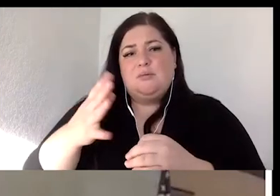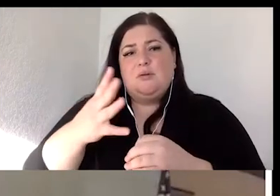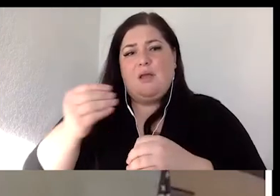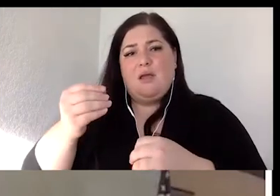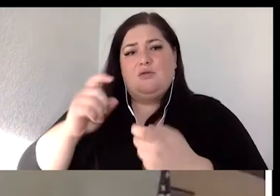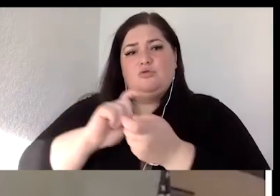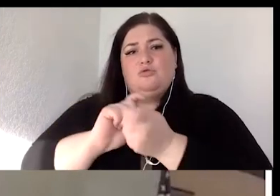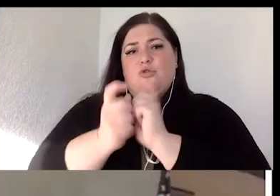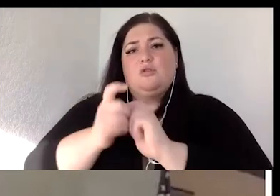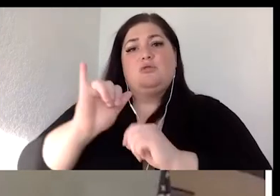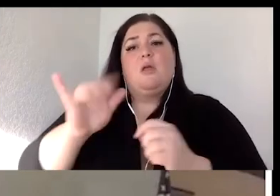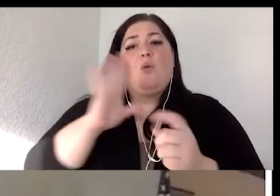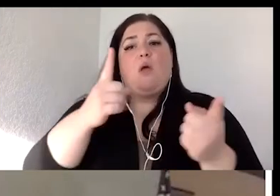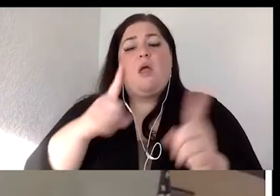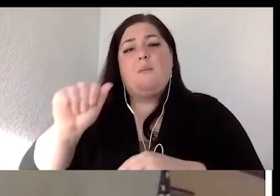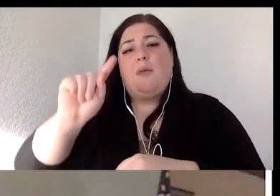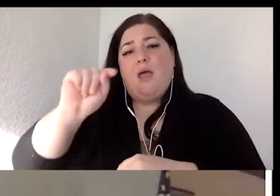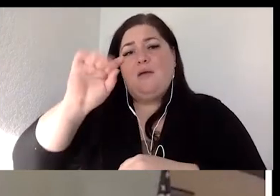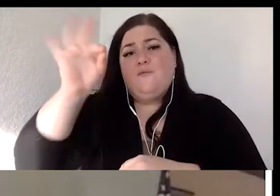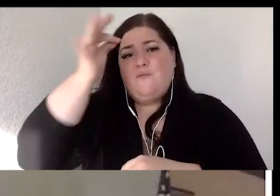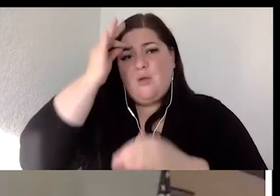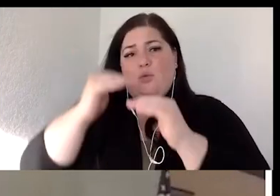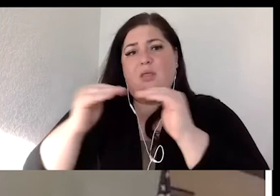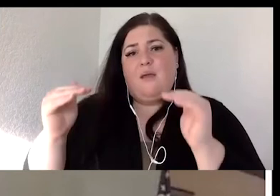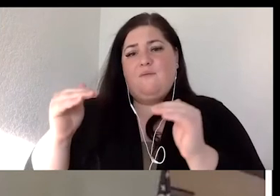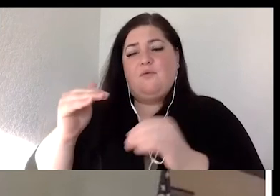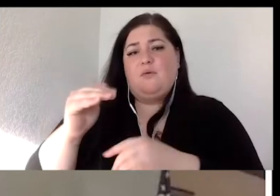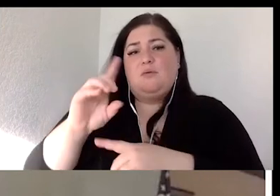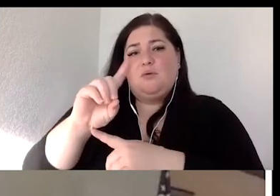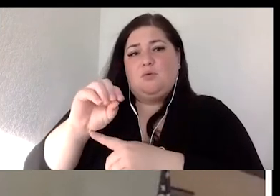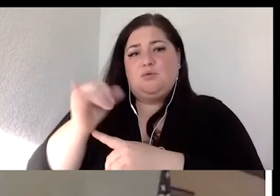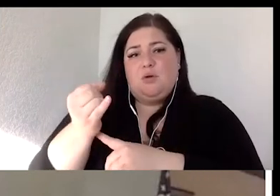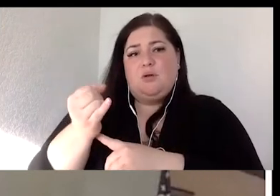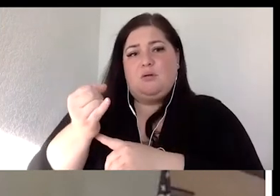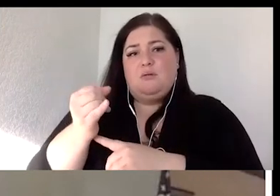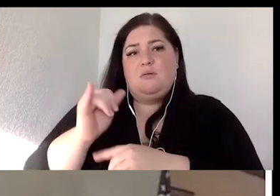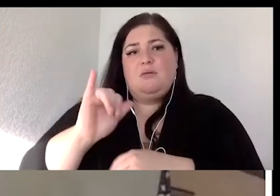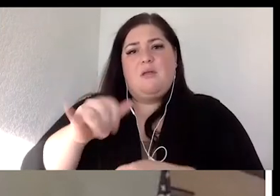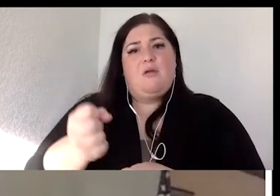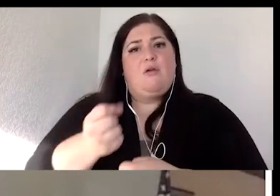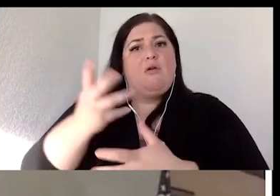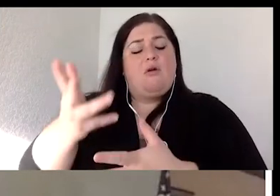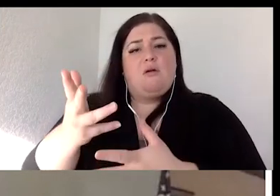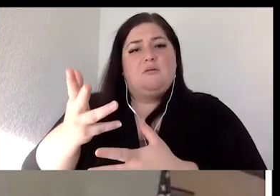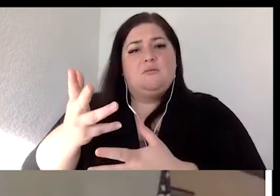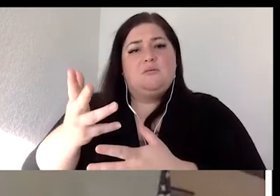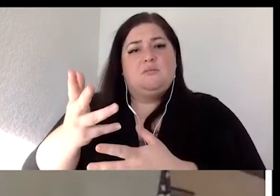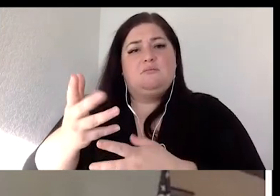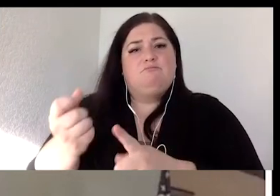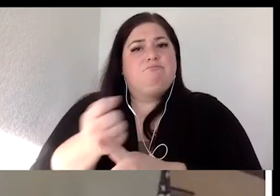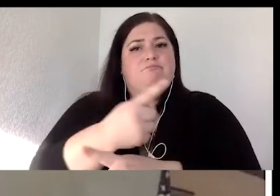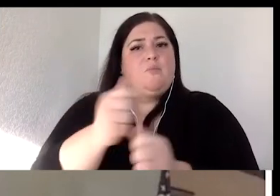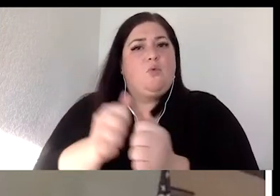that happened at the federal level at the Department of Justice that caused the diversion of funds that had previously gone to the work